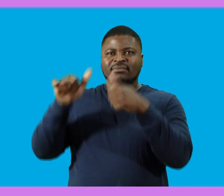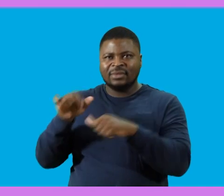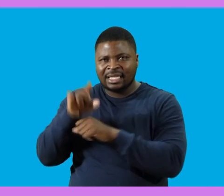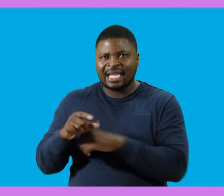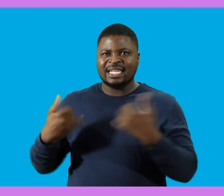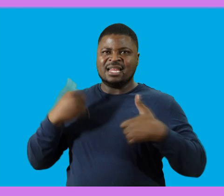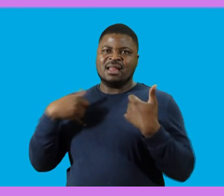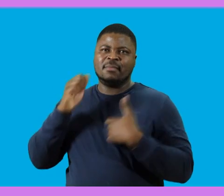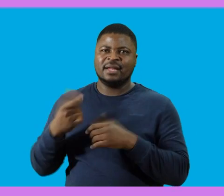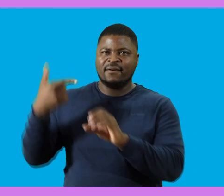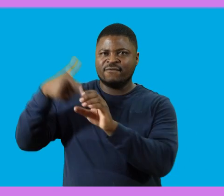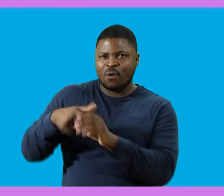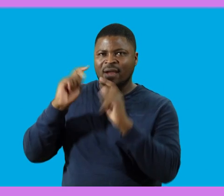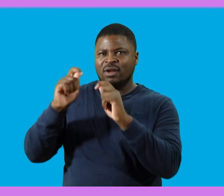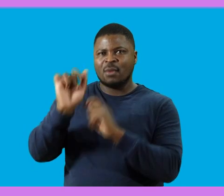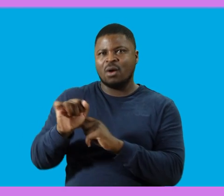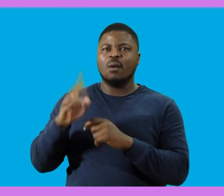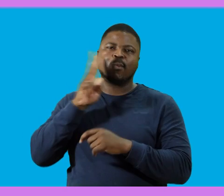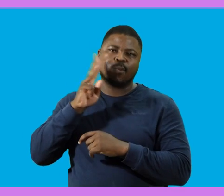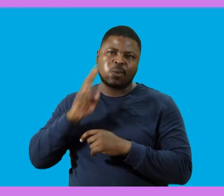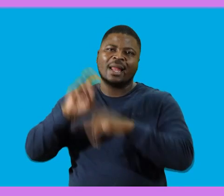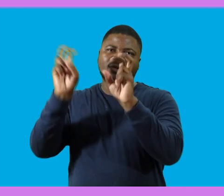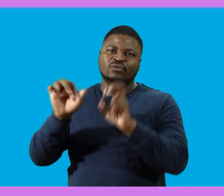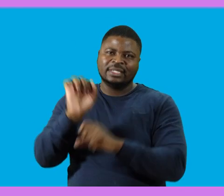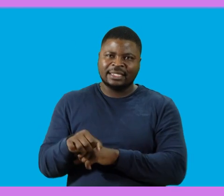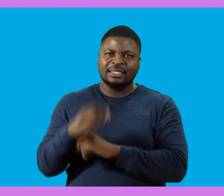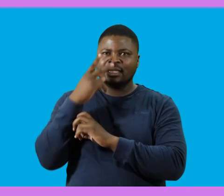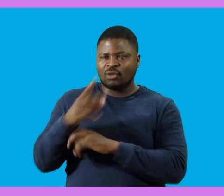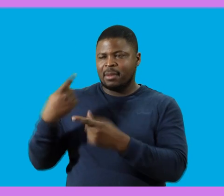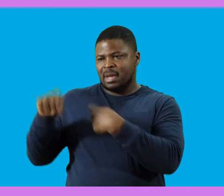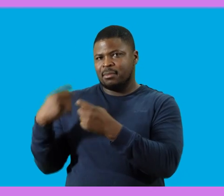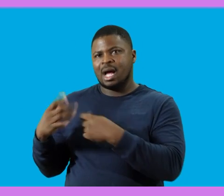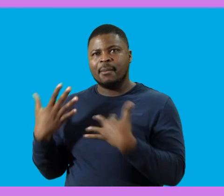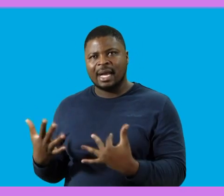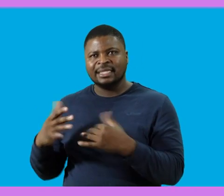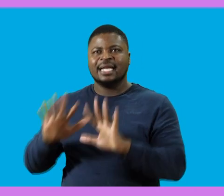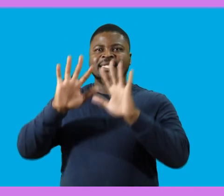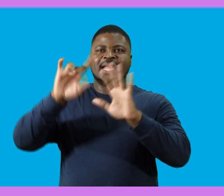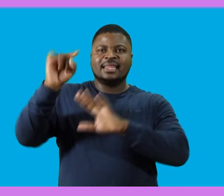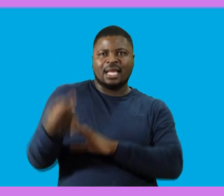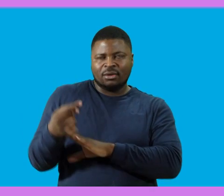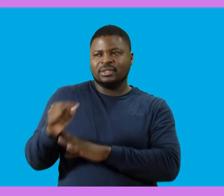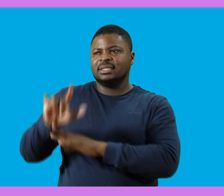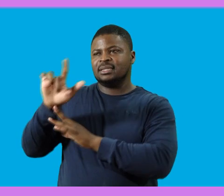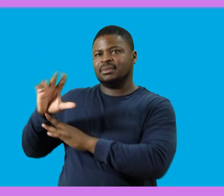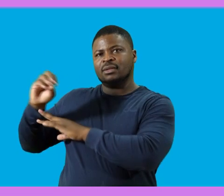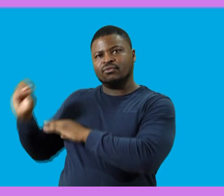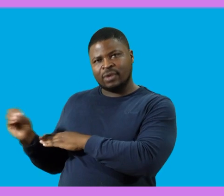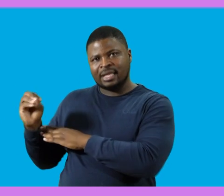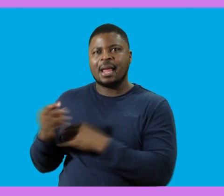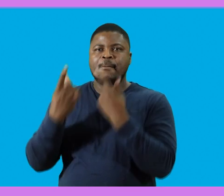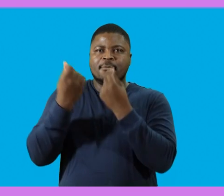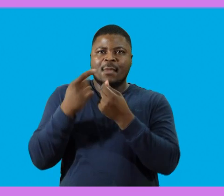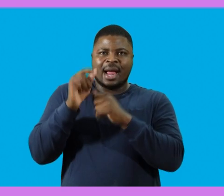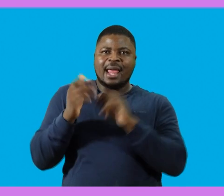electricity, and then you'll see that expenses is 10,700 Rand, and money left over